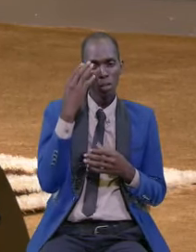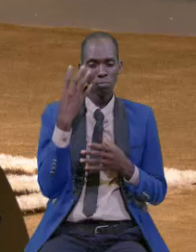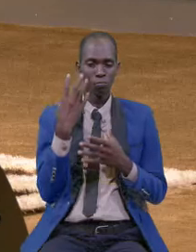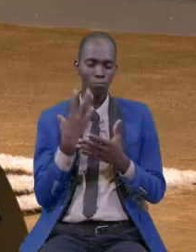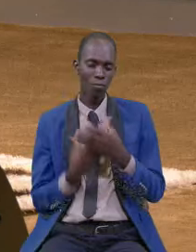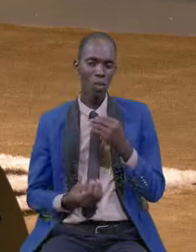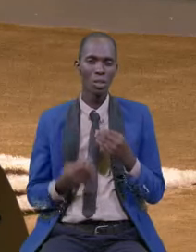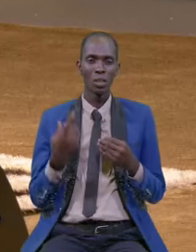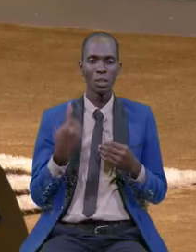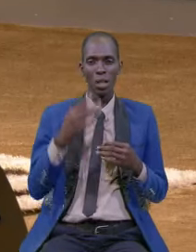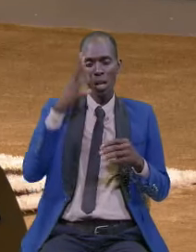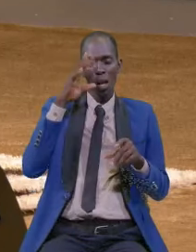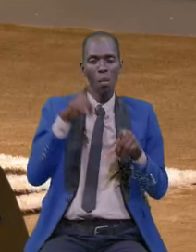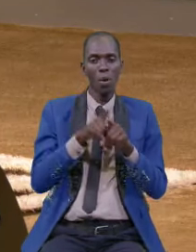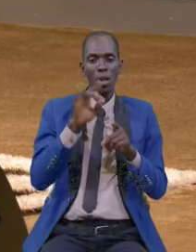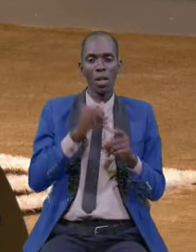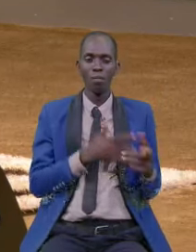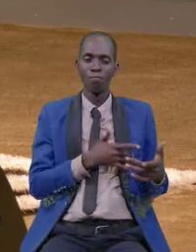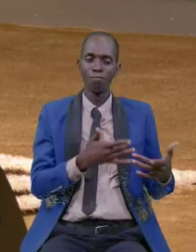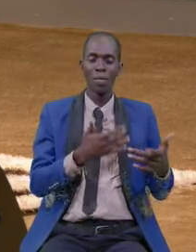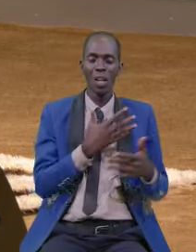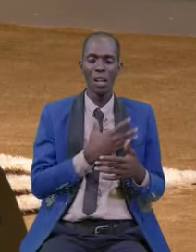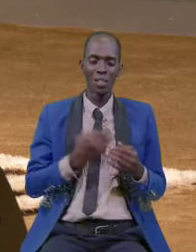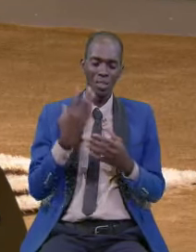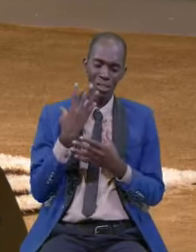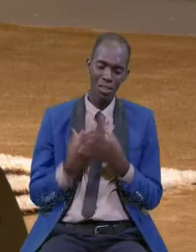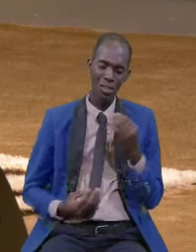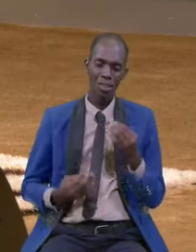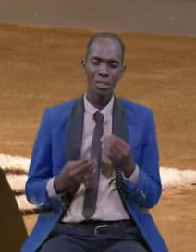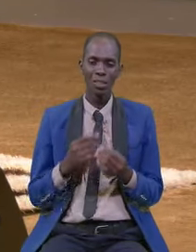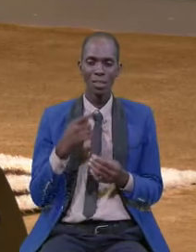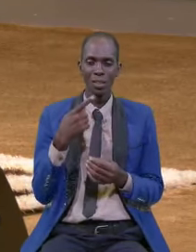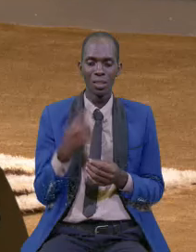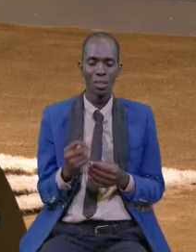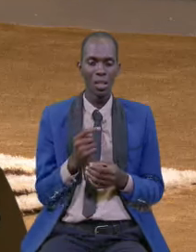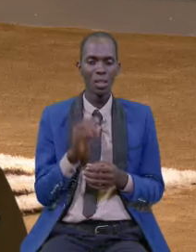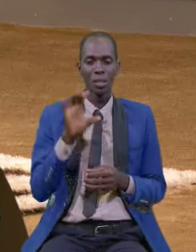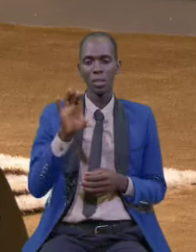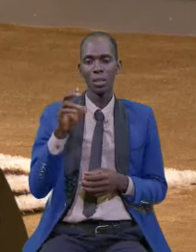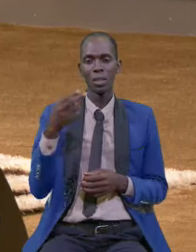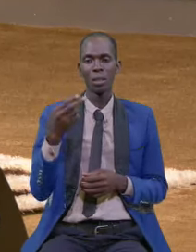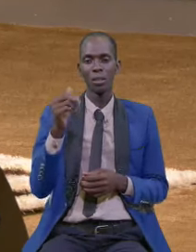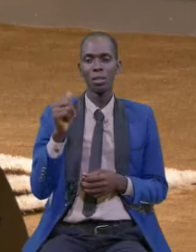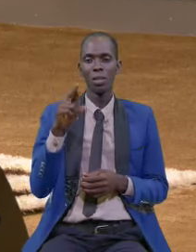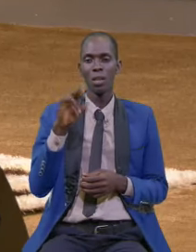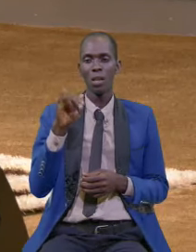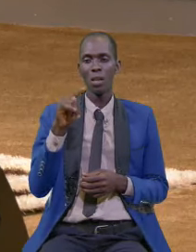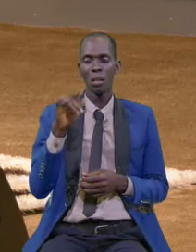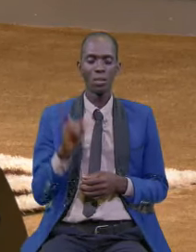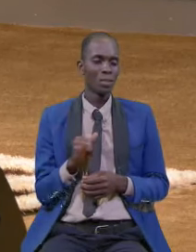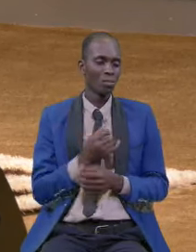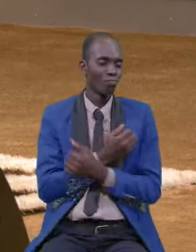brotherly kindness and lacketh the charity, he that lacketh these things